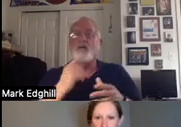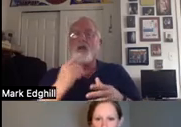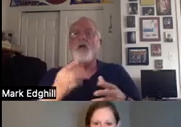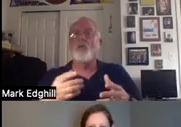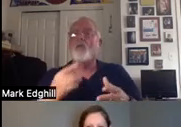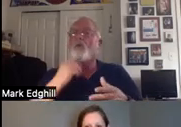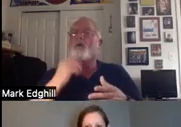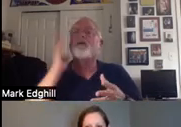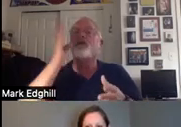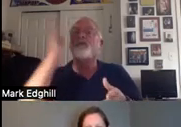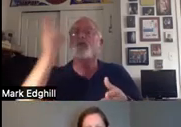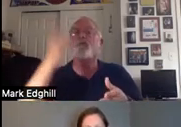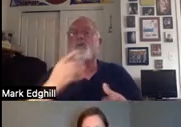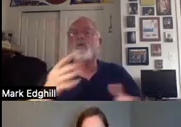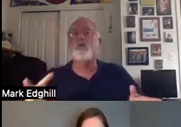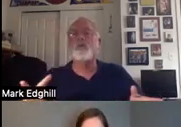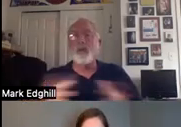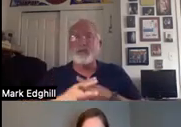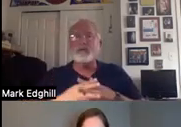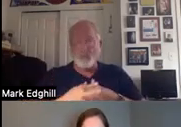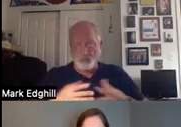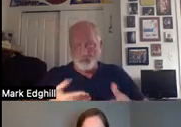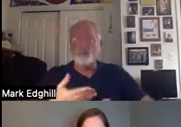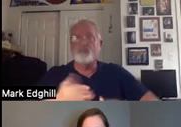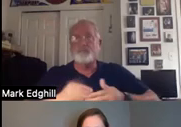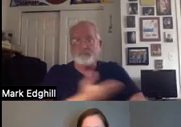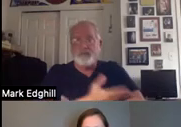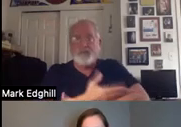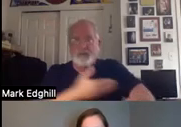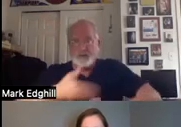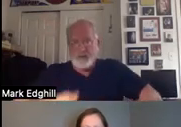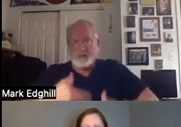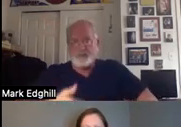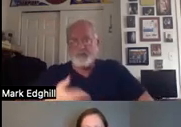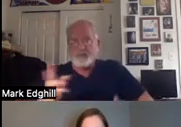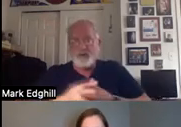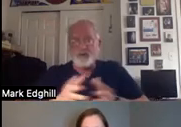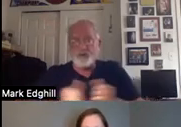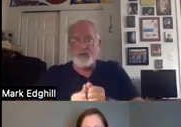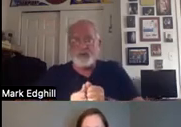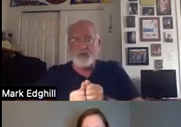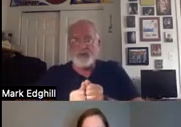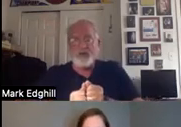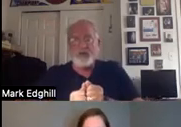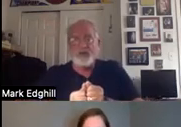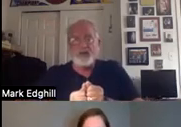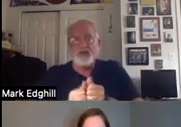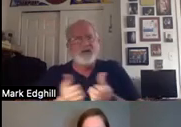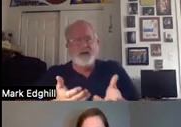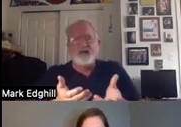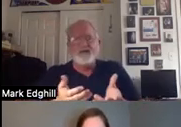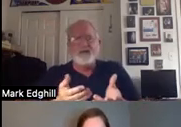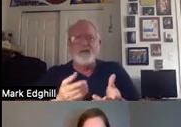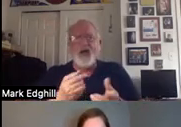and then she also talked about practicing her baby. The future and being pregnant with her son.